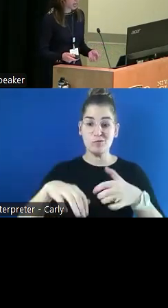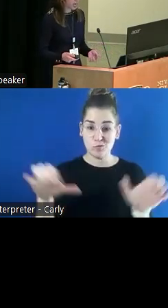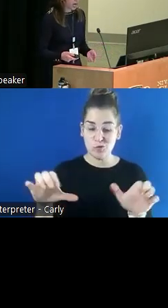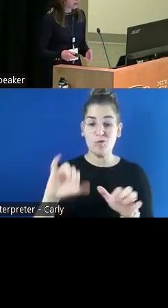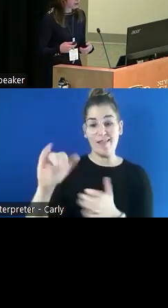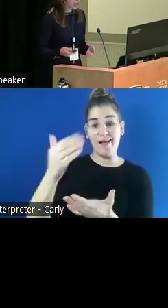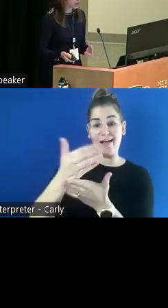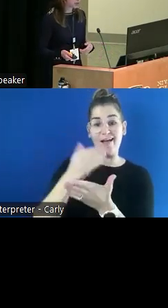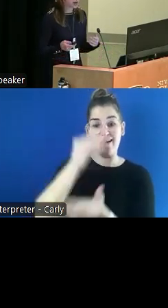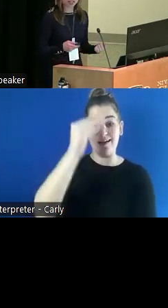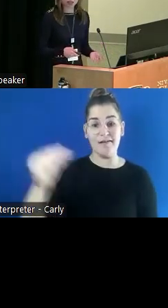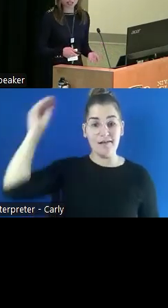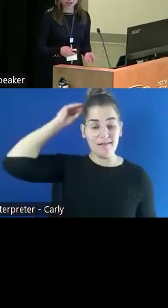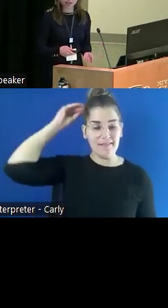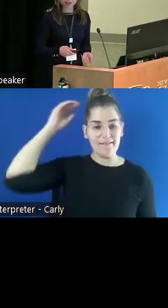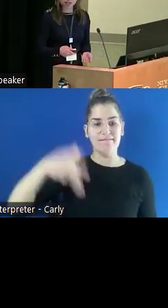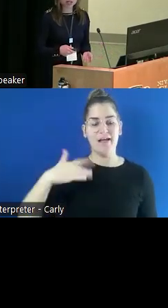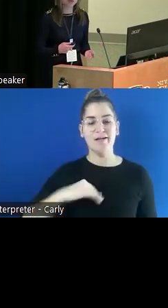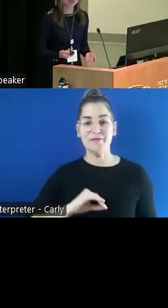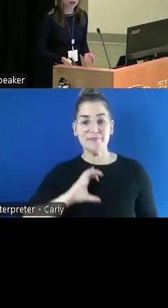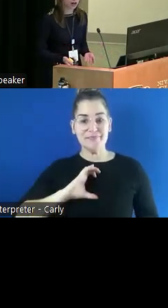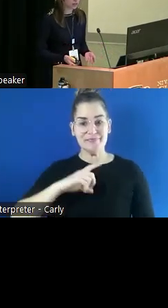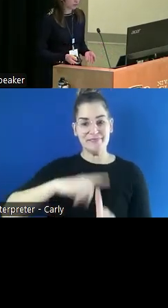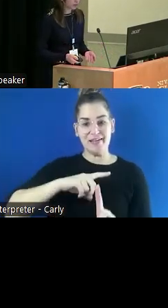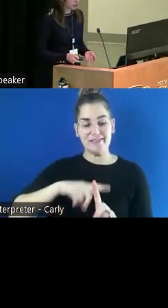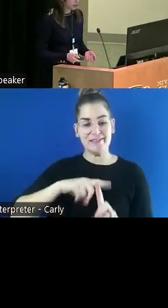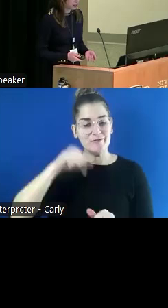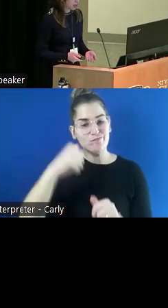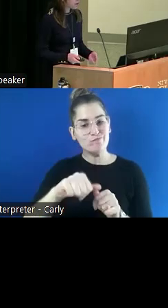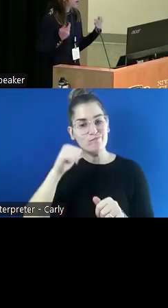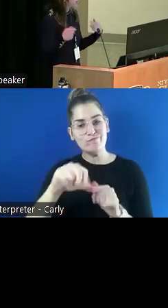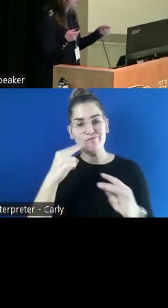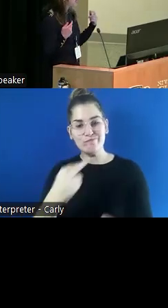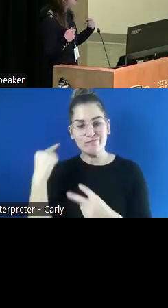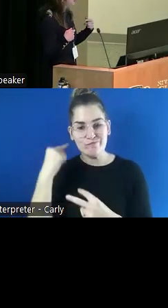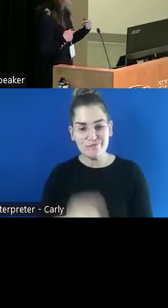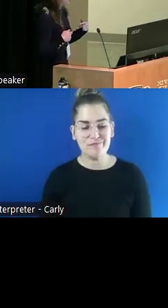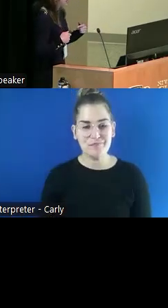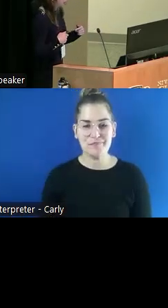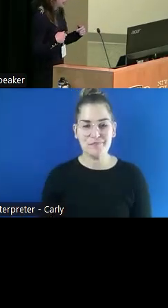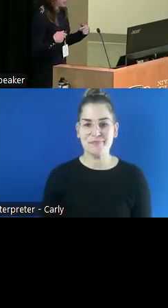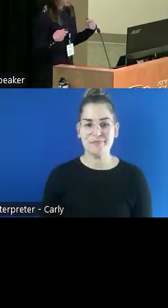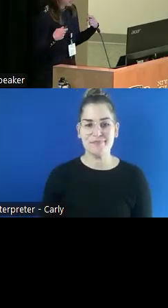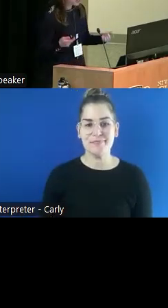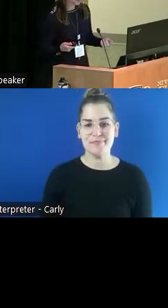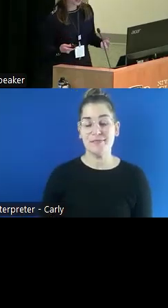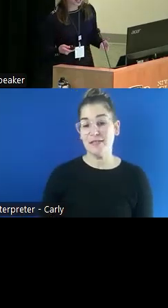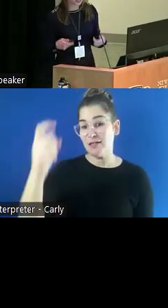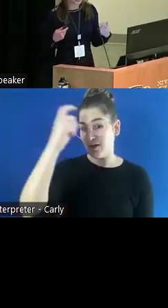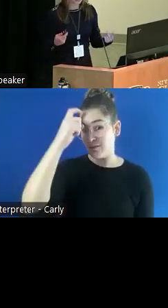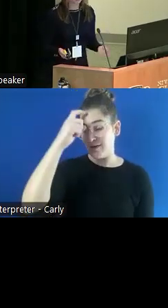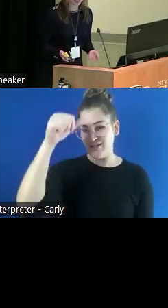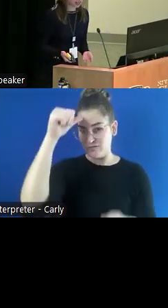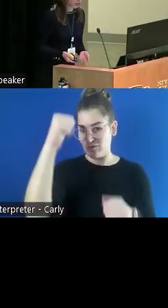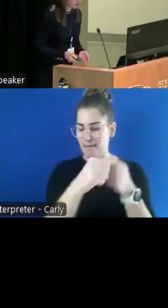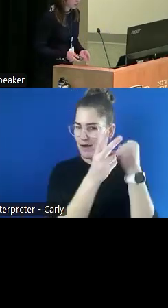activities have been paired with positive experiences and which were not. Our brains keep an inventory of the